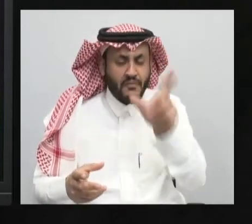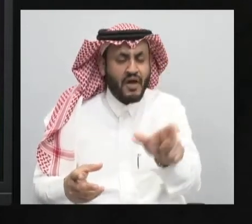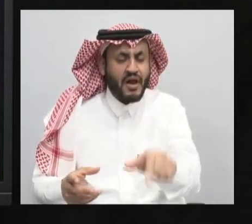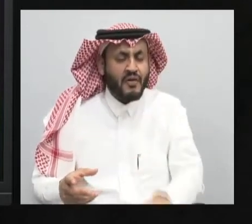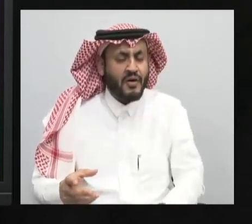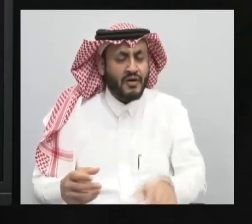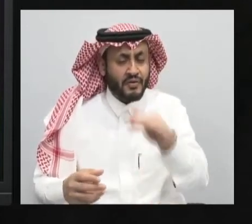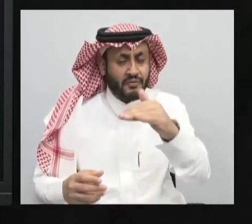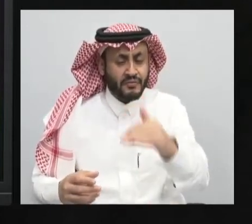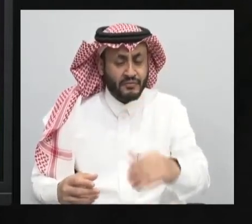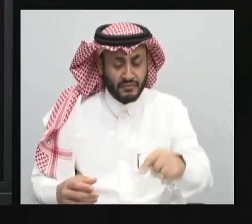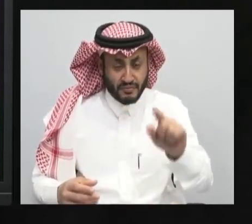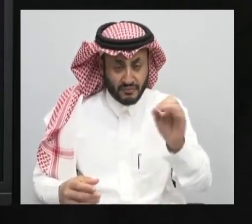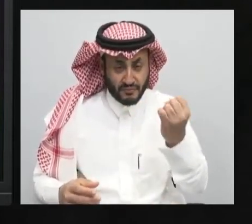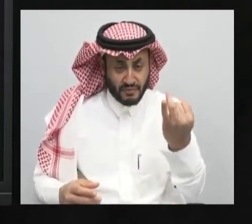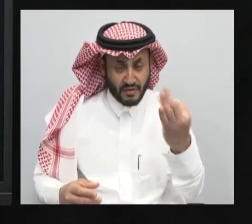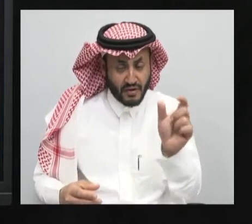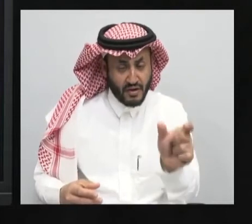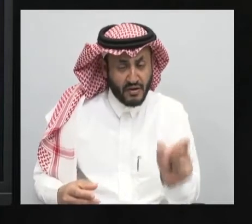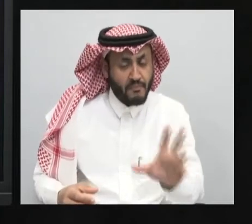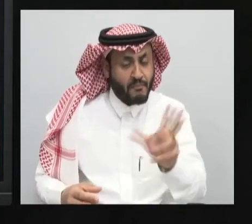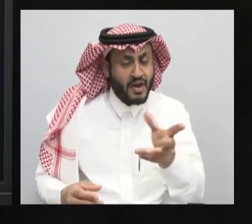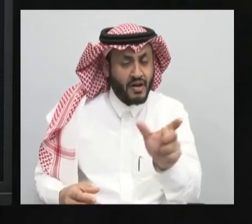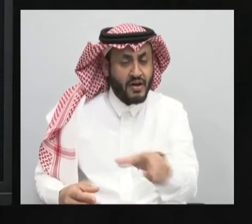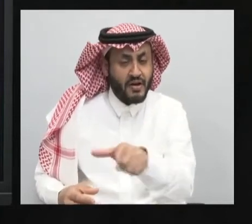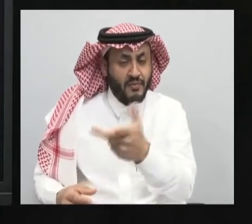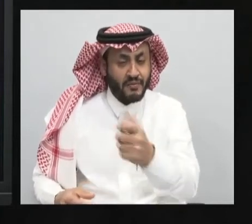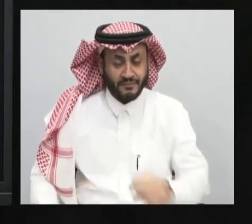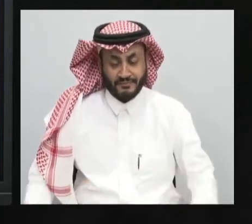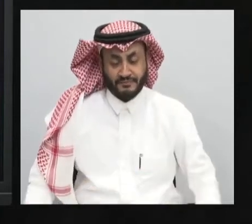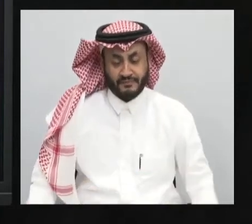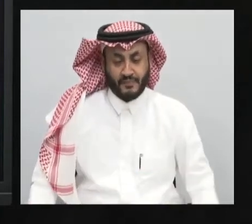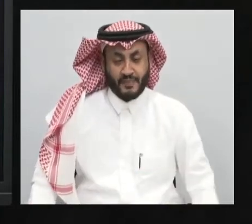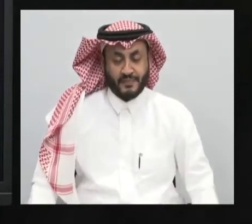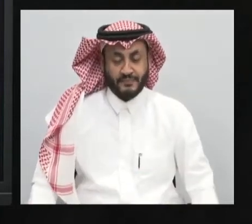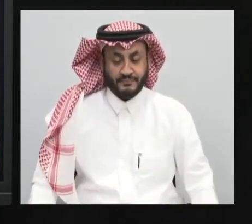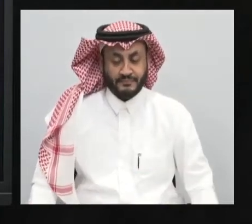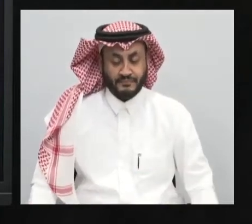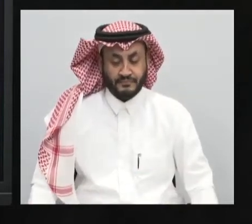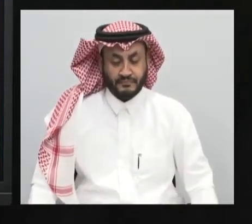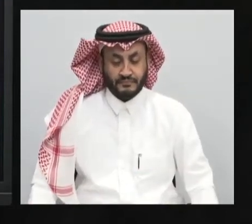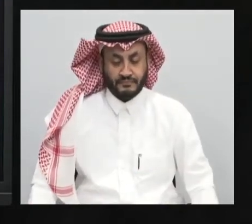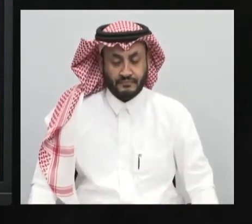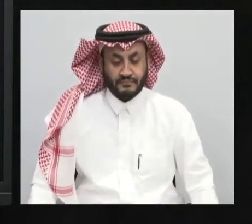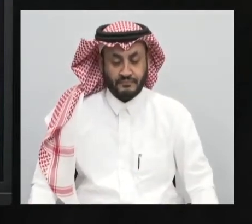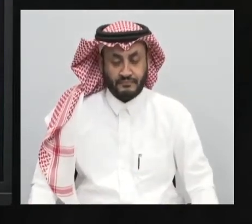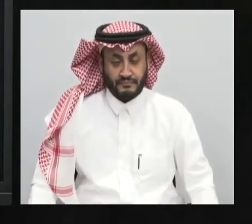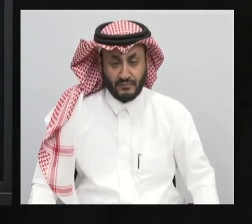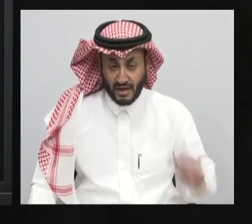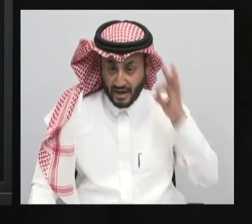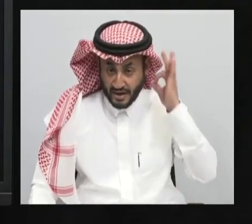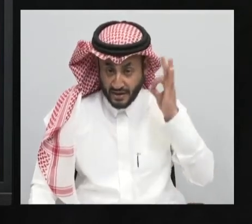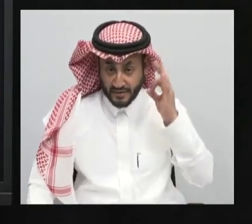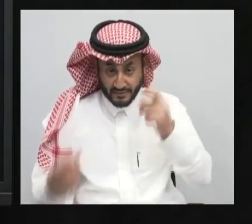then try to put the number. Who is he? Which one of them? Try to put a number. You will listen